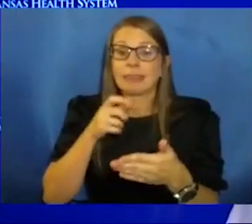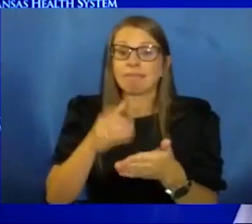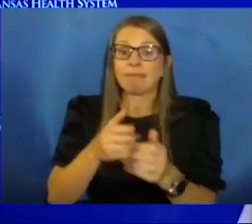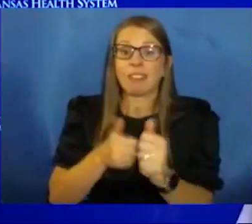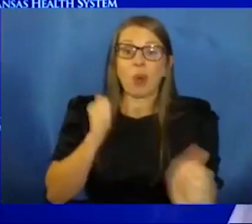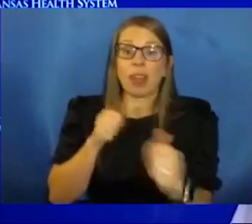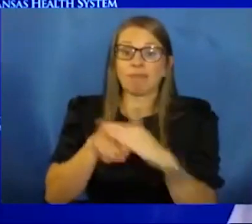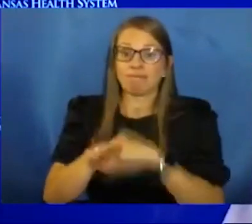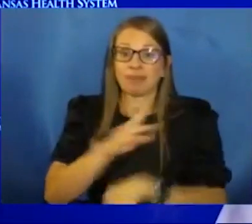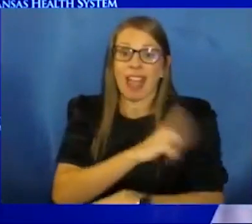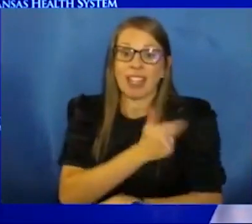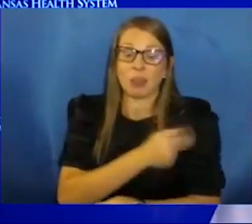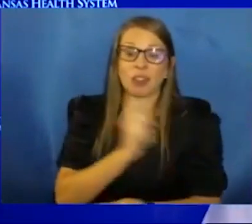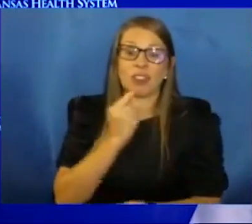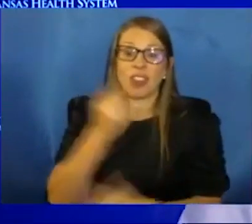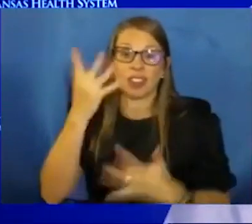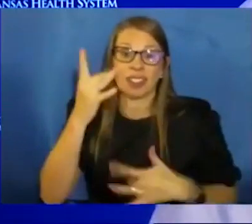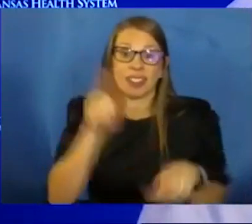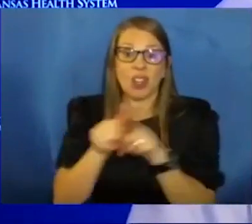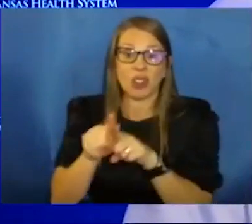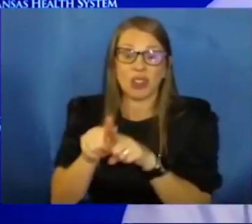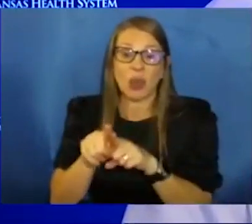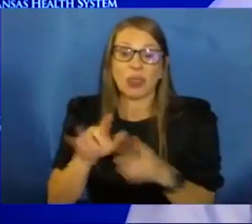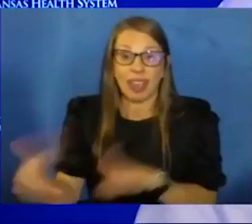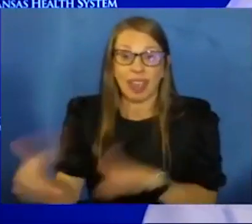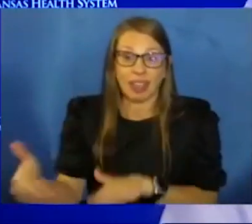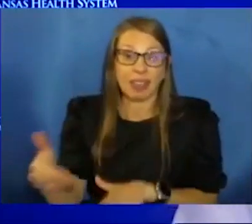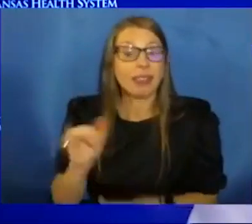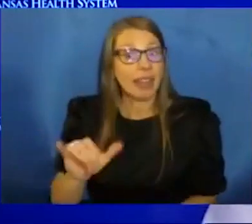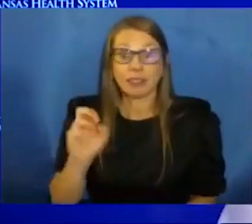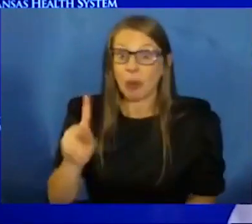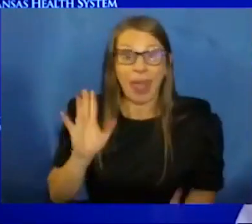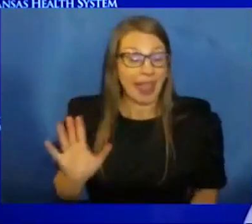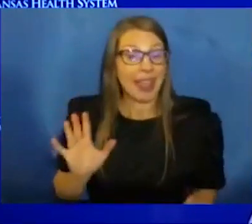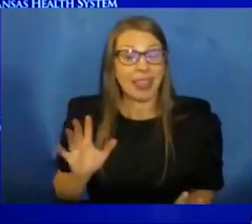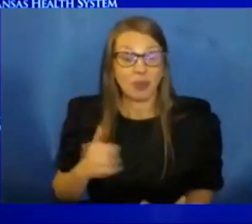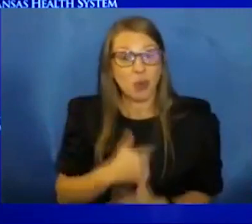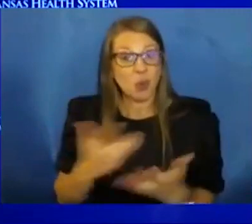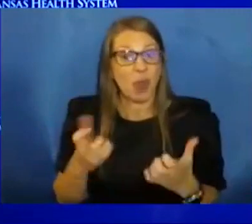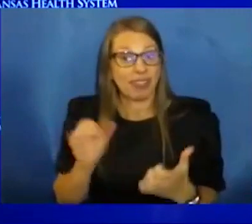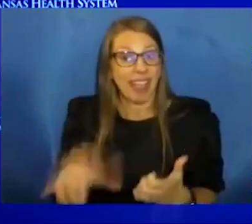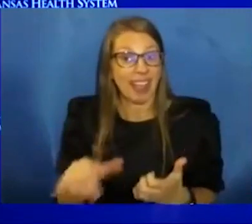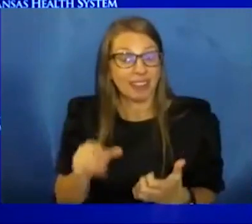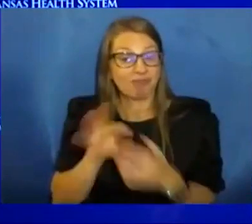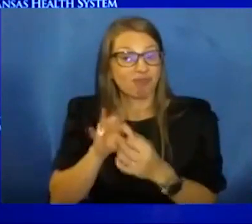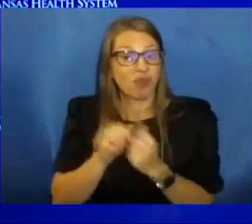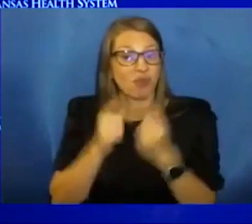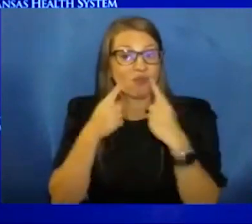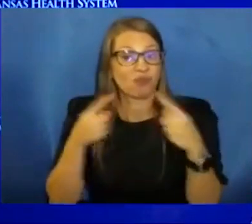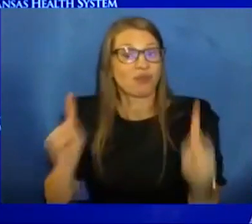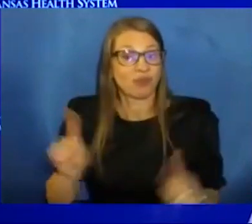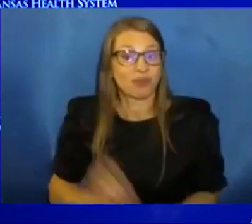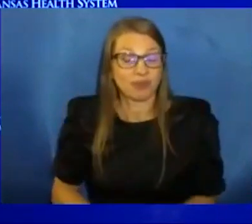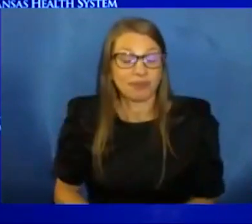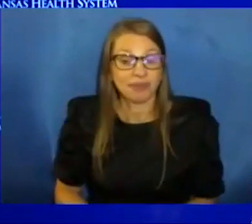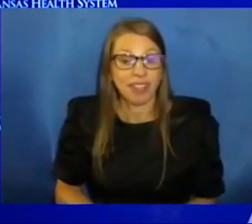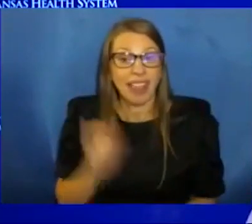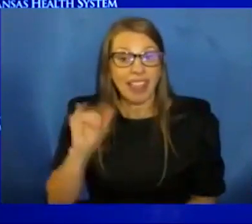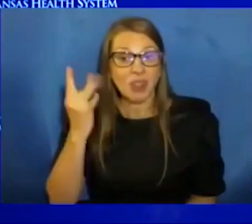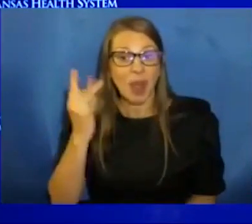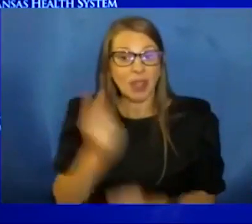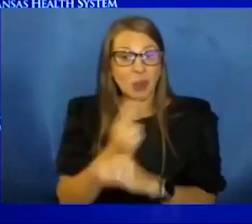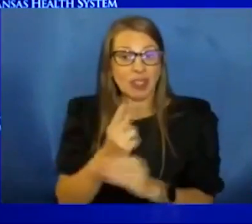whether we get to what we initially were calling herd immunity to the point that COVID goes away, probably not. But can we get to a place where